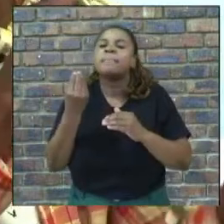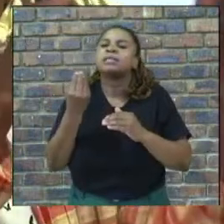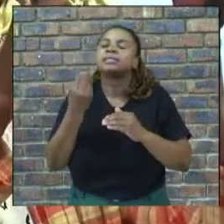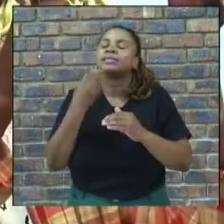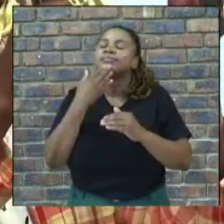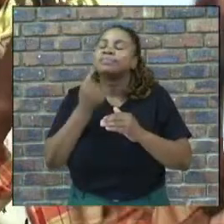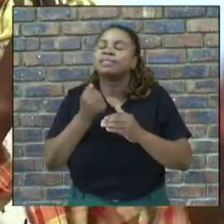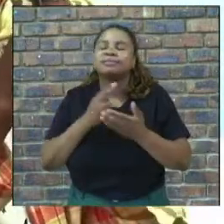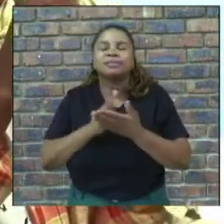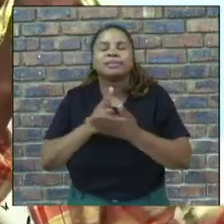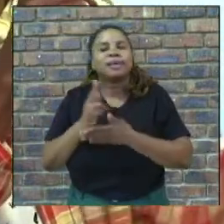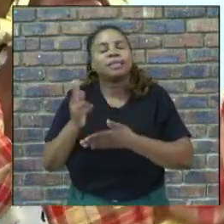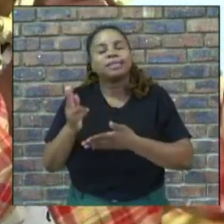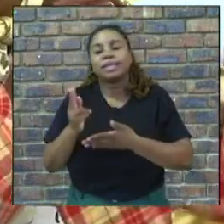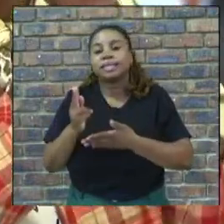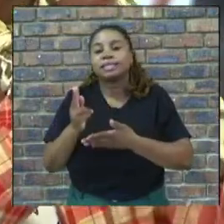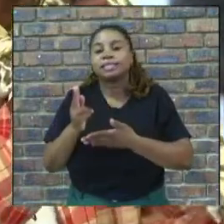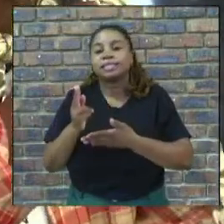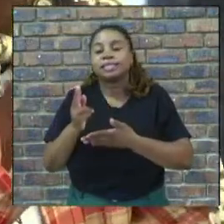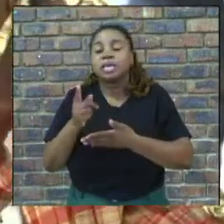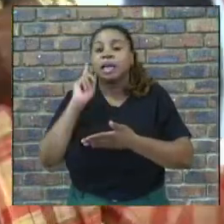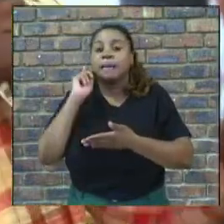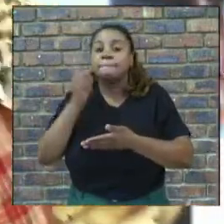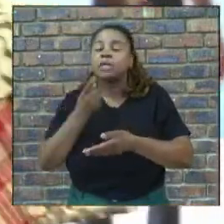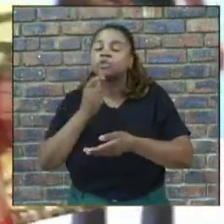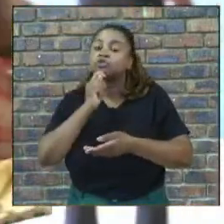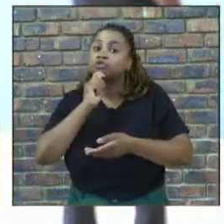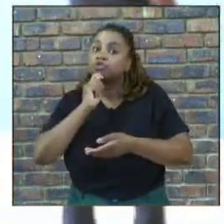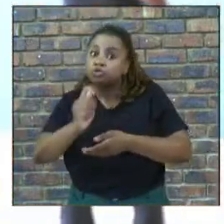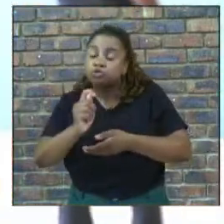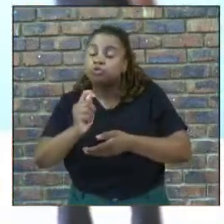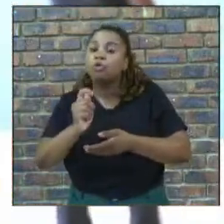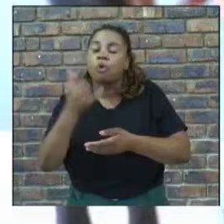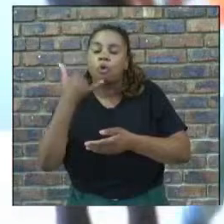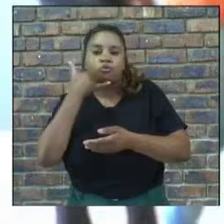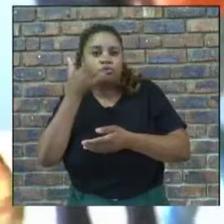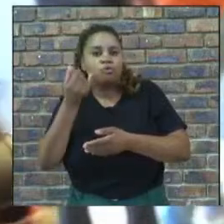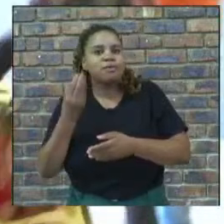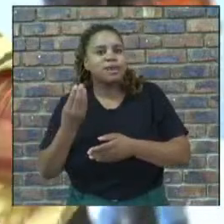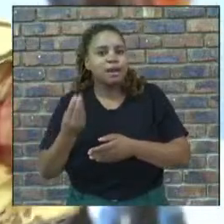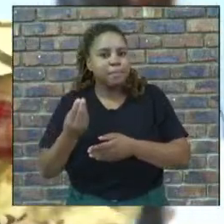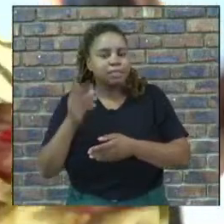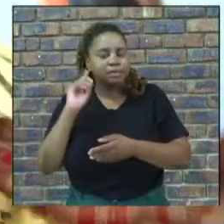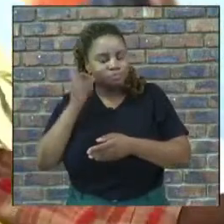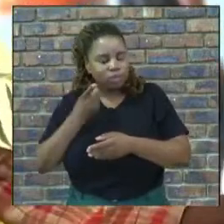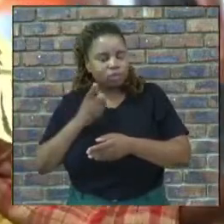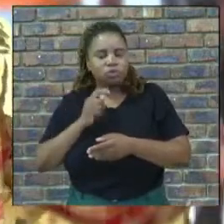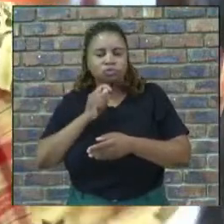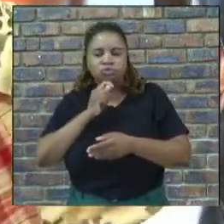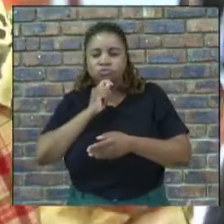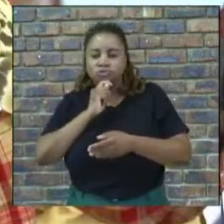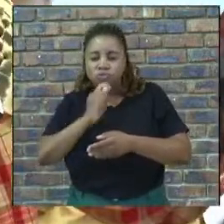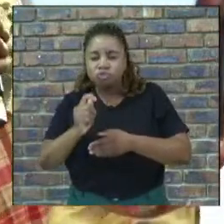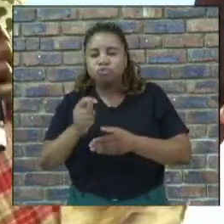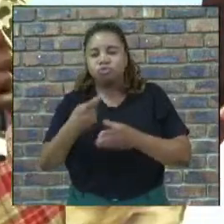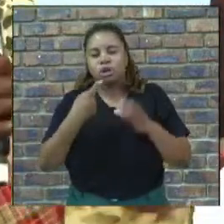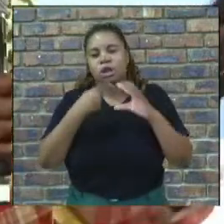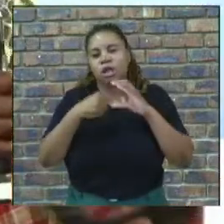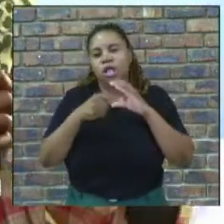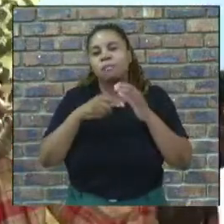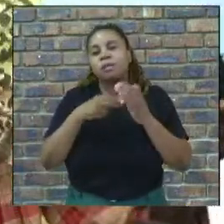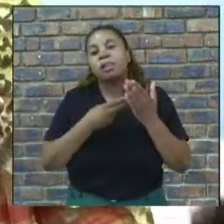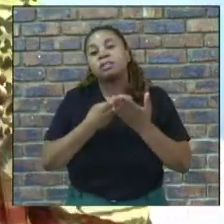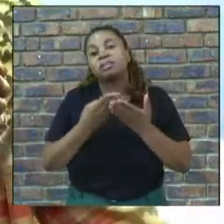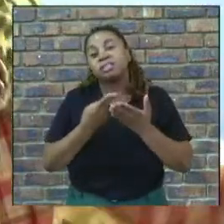legislature yasinikeza ama phone number, ama contact wokuthi sizokutholaphi, kodwa sele